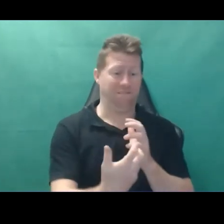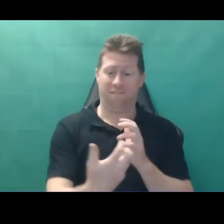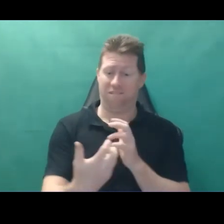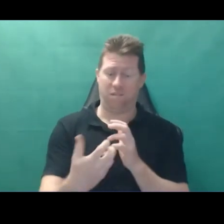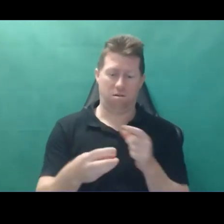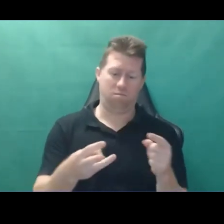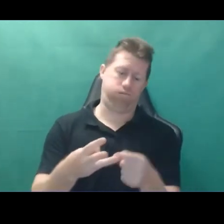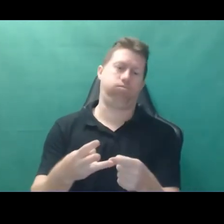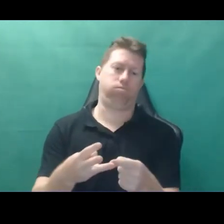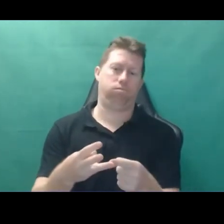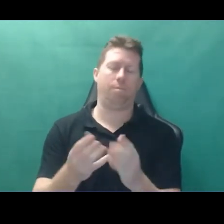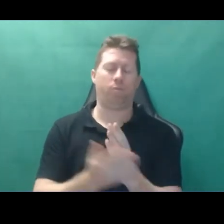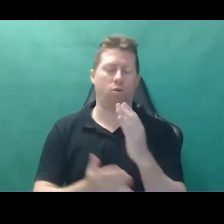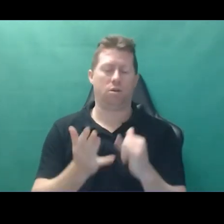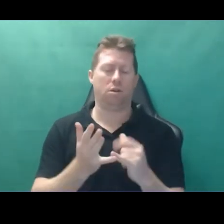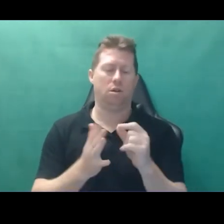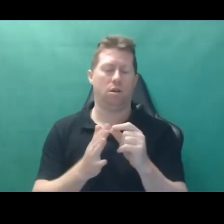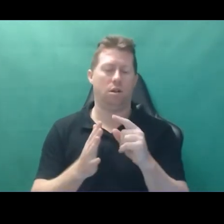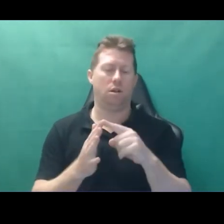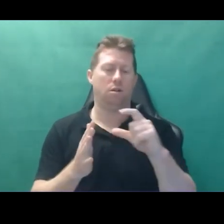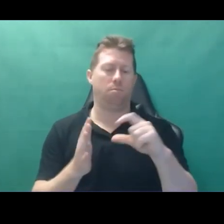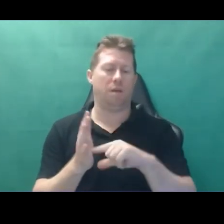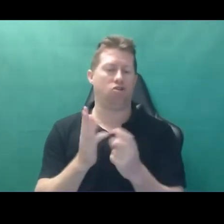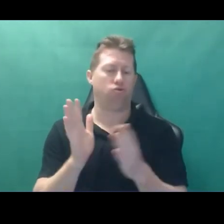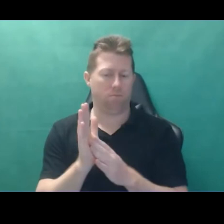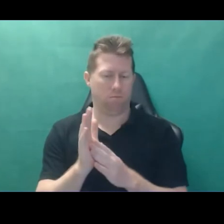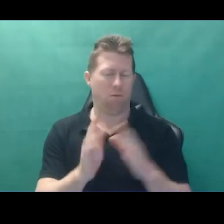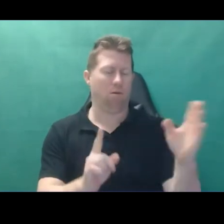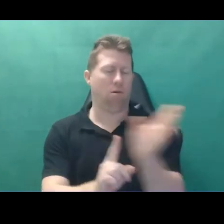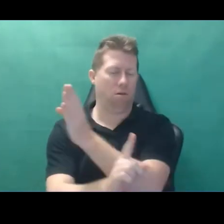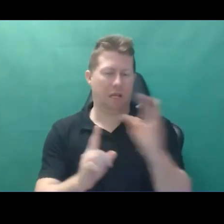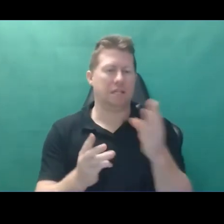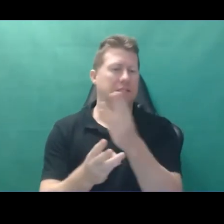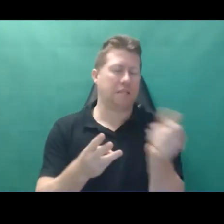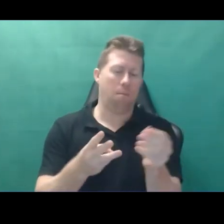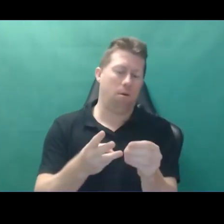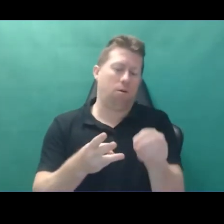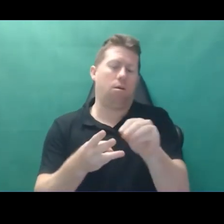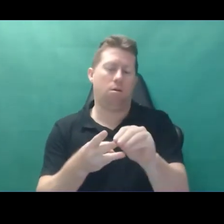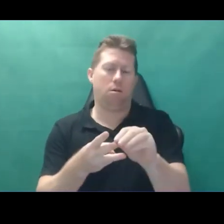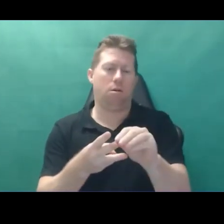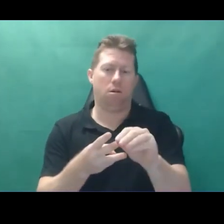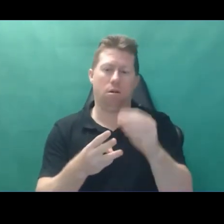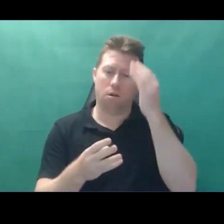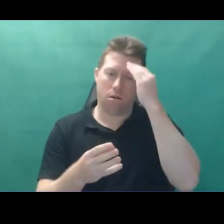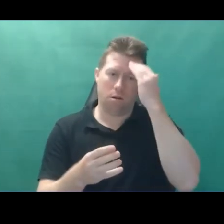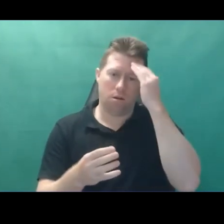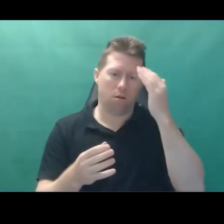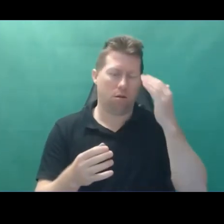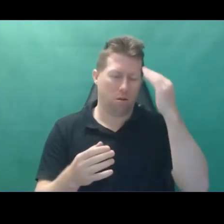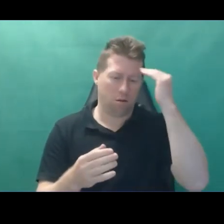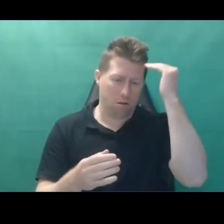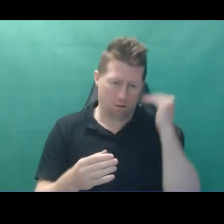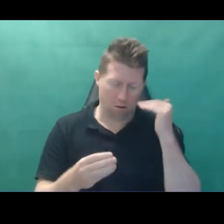because of the spectrum, obviously some are intellectually disabled, some not, but they would have fitted into a mental illness and being misdiagnosed, you